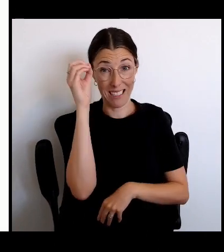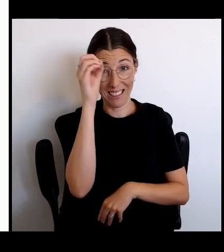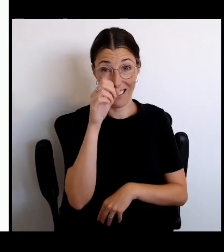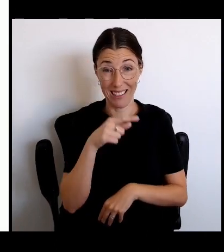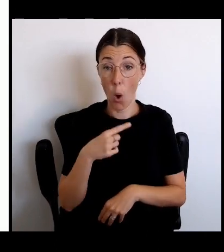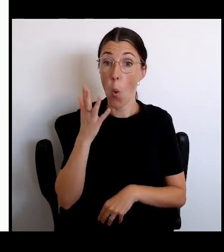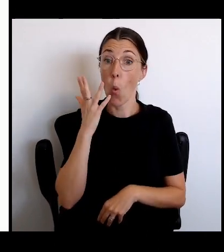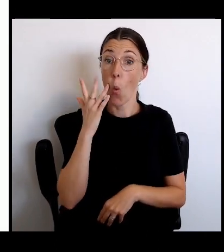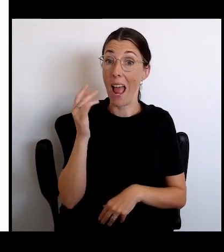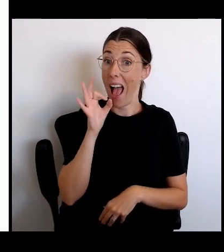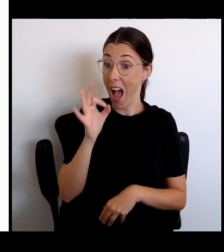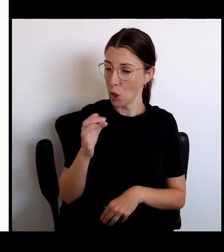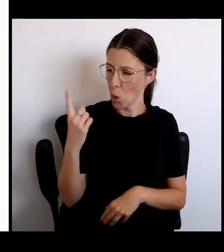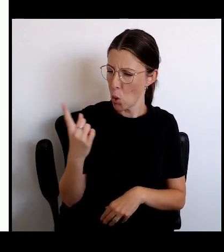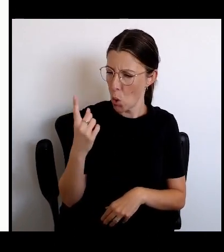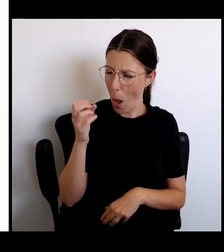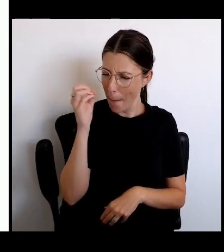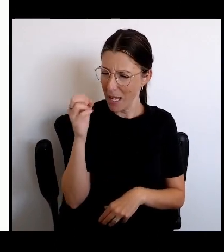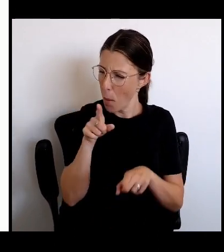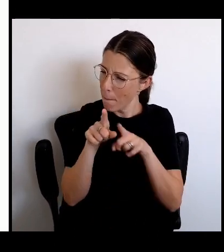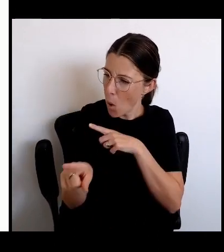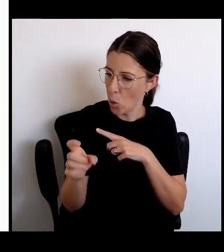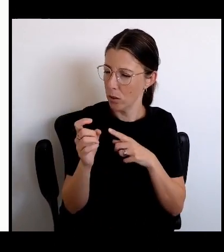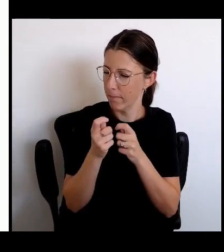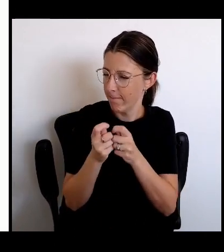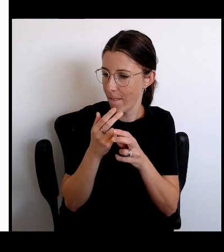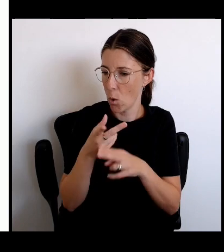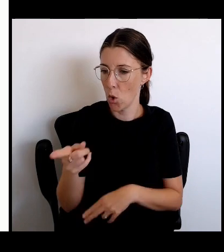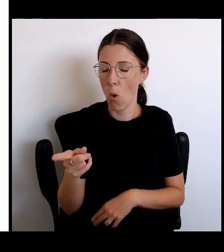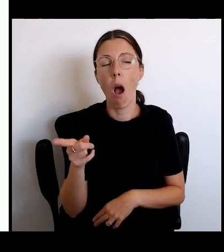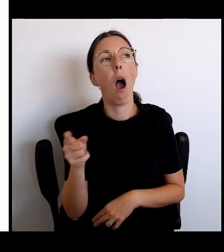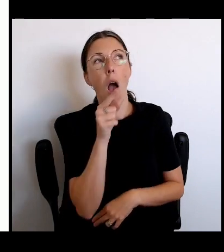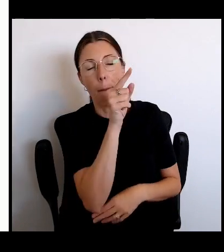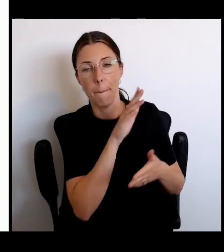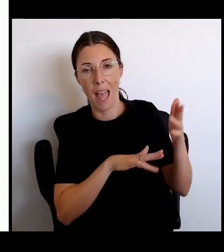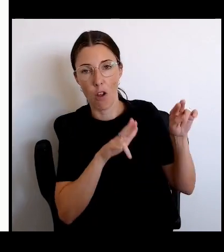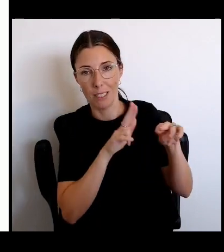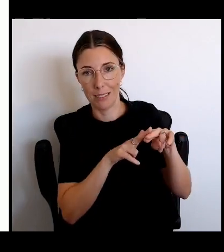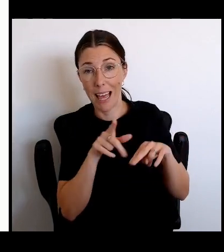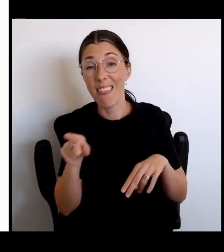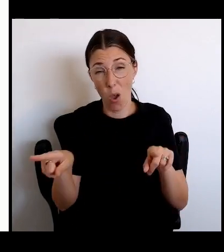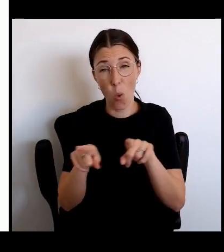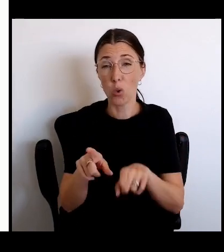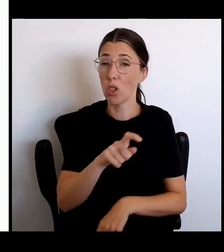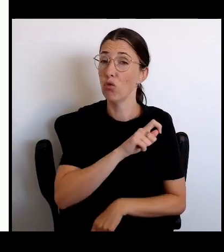care about when it comes to vaping. But they also trust the views of health professionals and health organisations, their doctor, school health